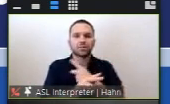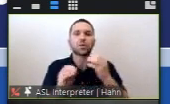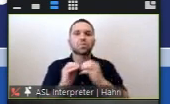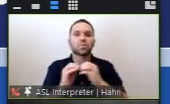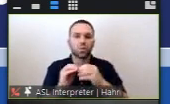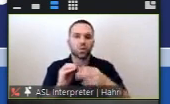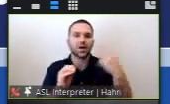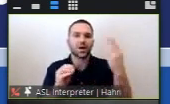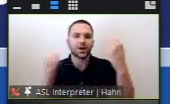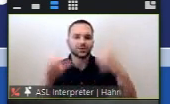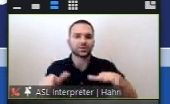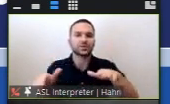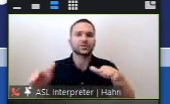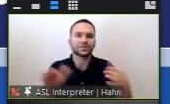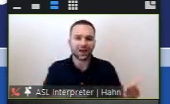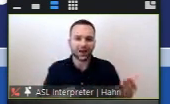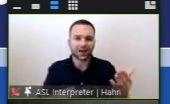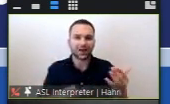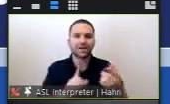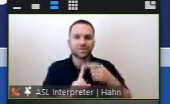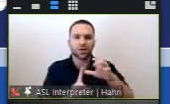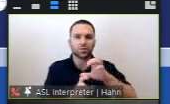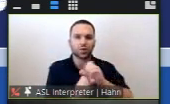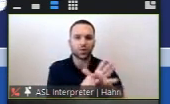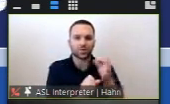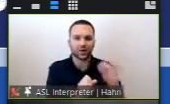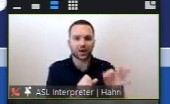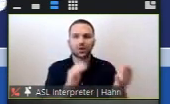are vaccinated. Next slide, please.